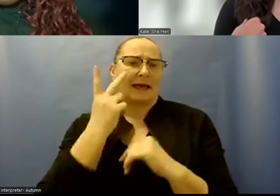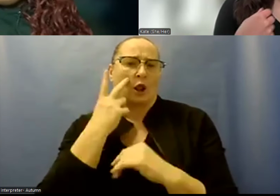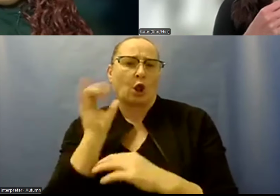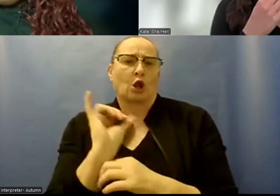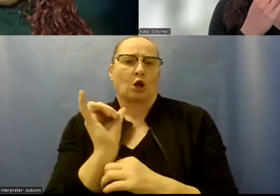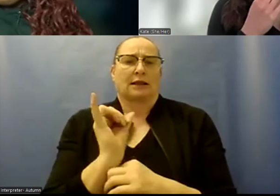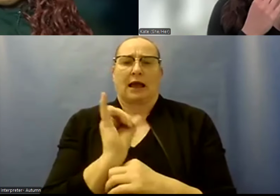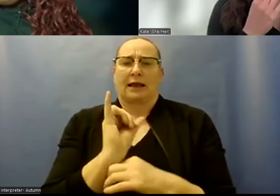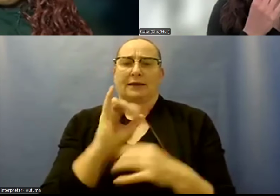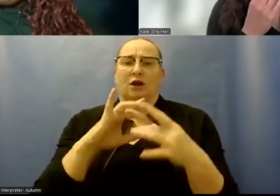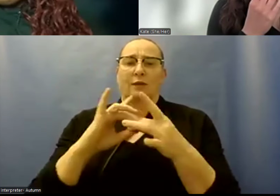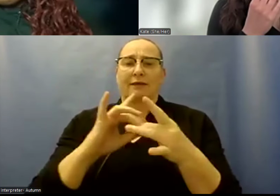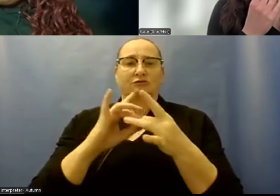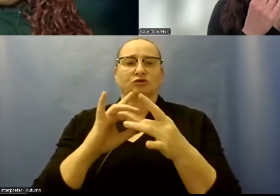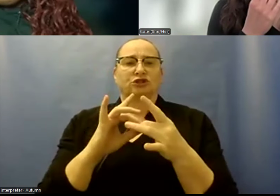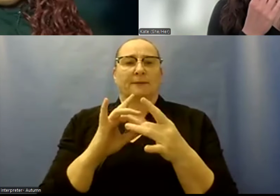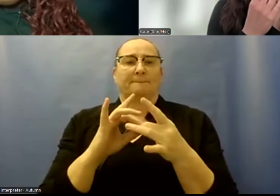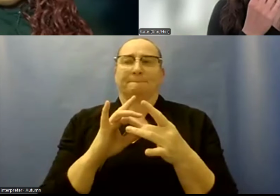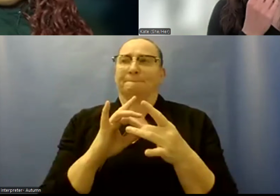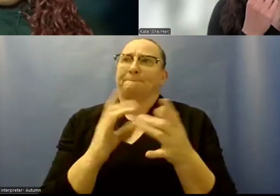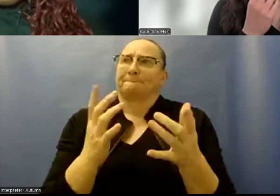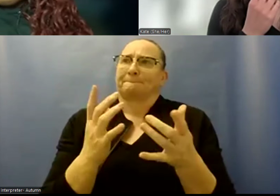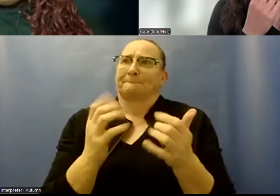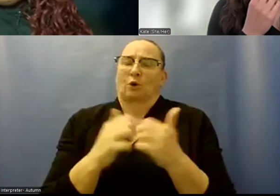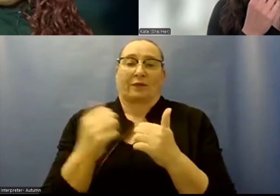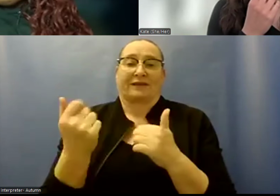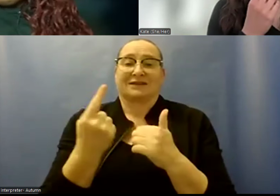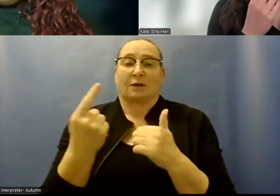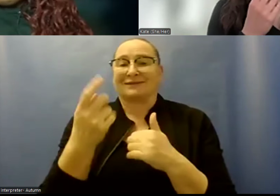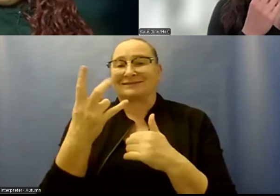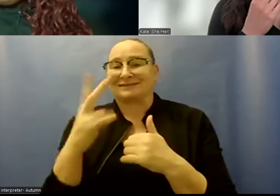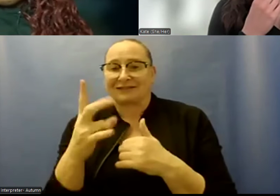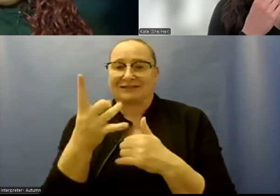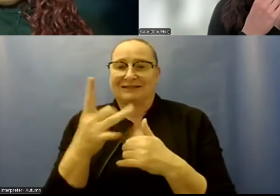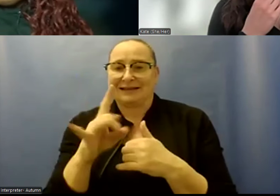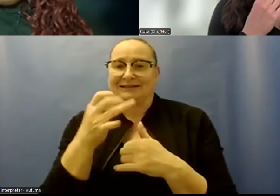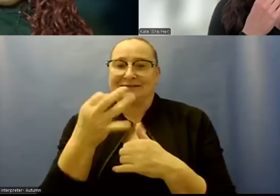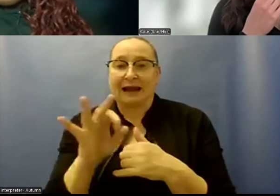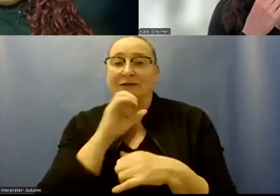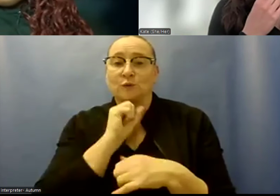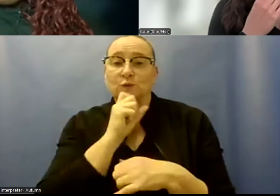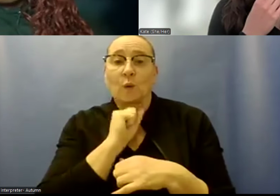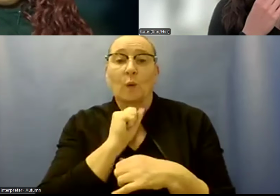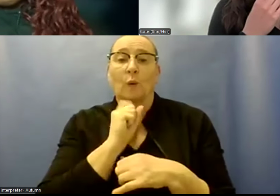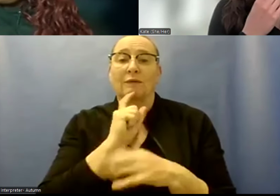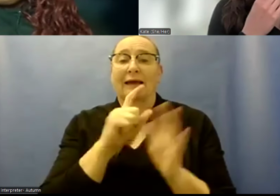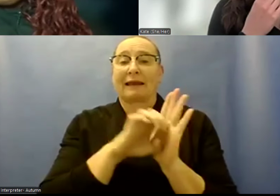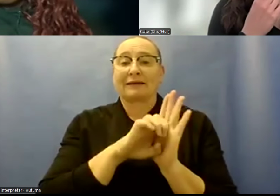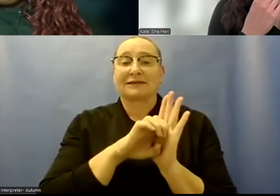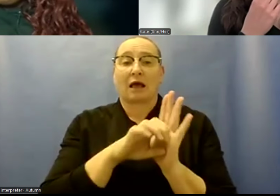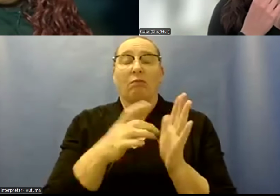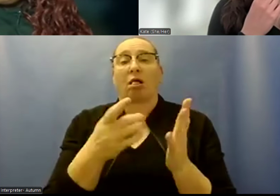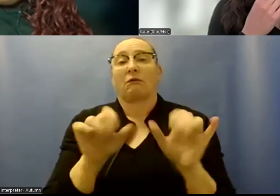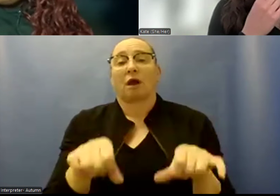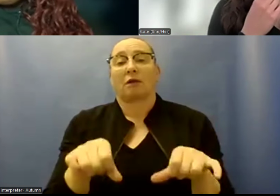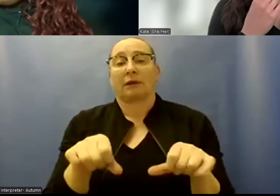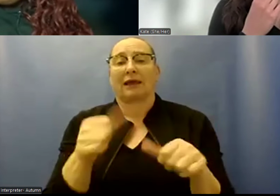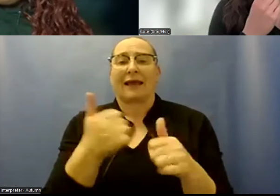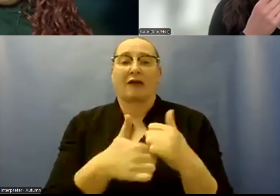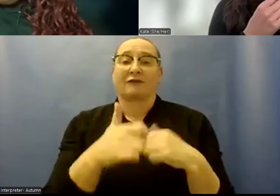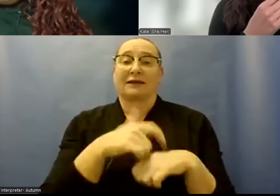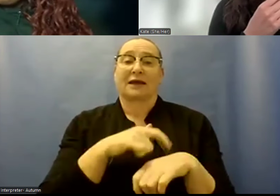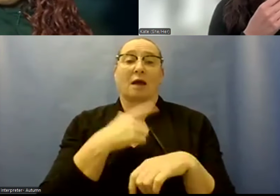a relationship with someone who's 17, 18, or 19? Like, an example of that could be every time you